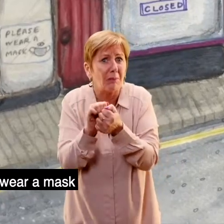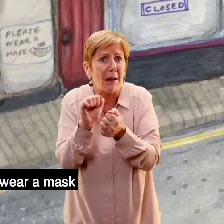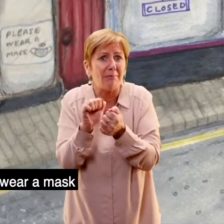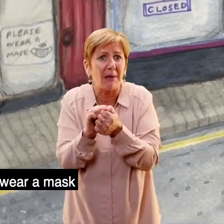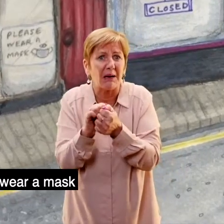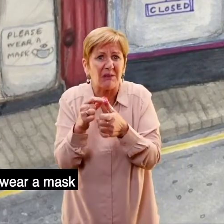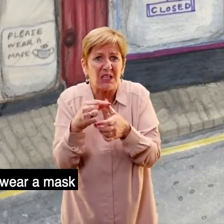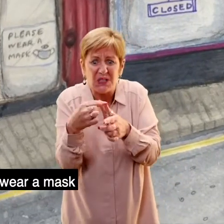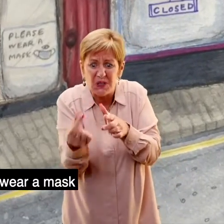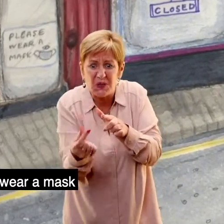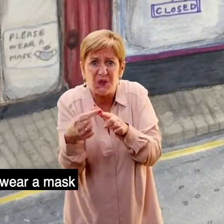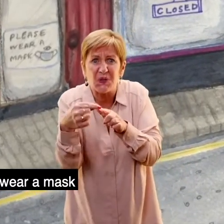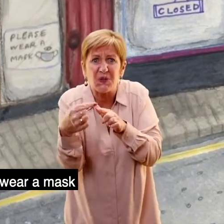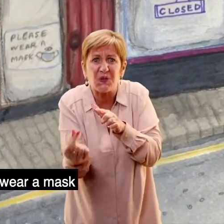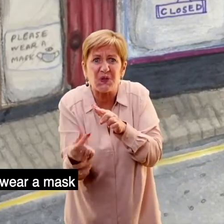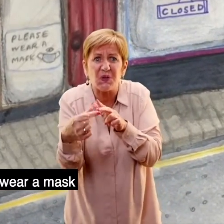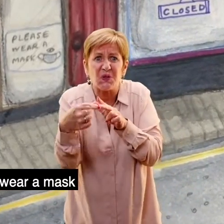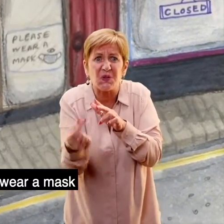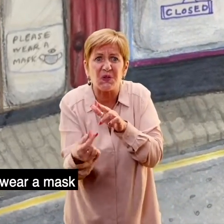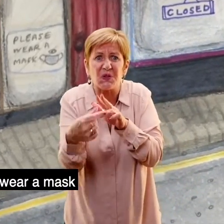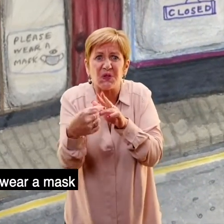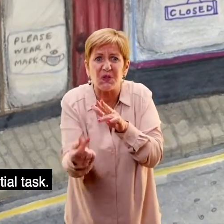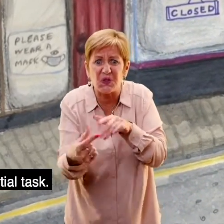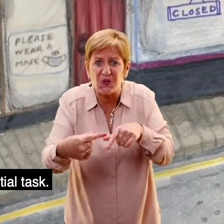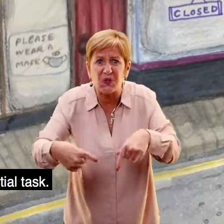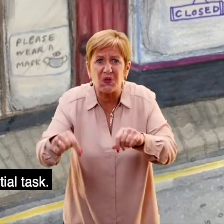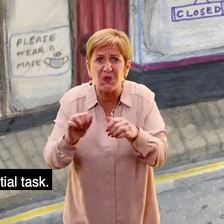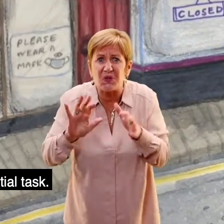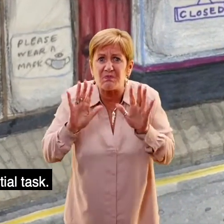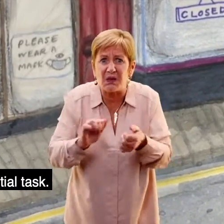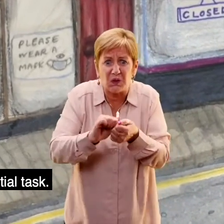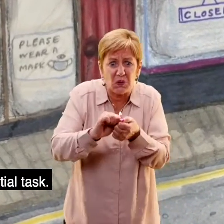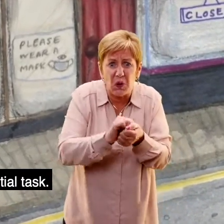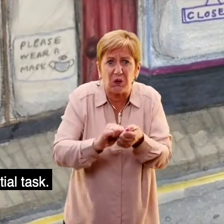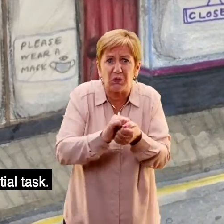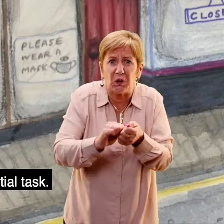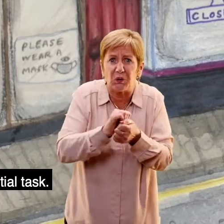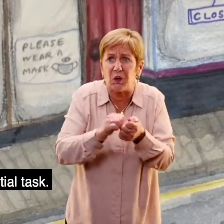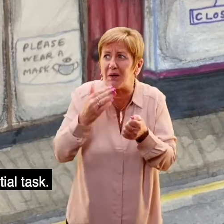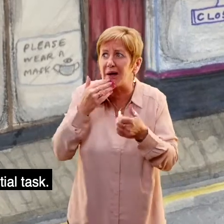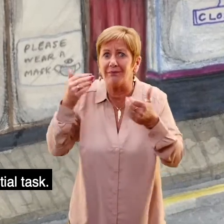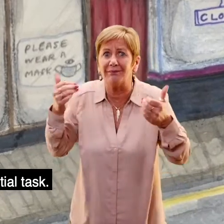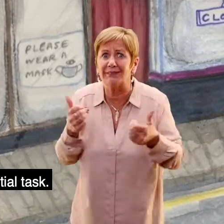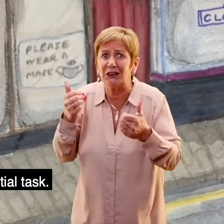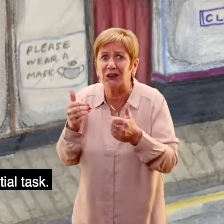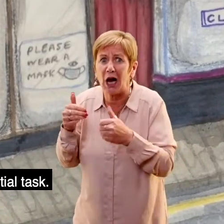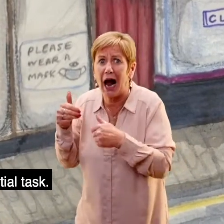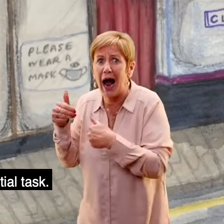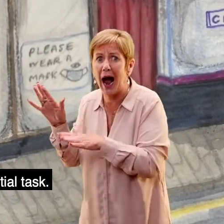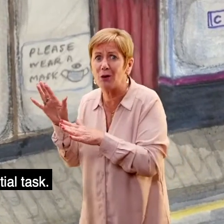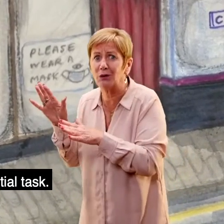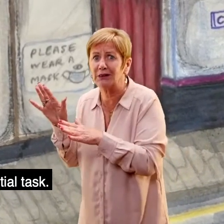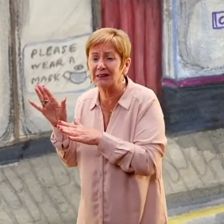you must wear a mask and only go out for an essential task.